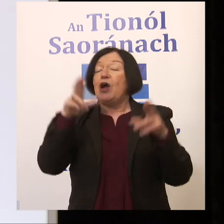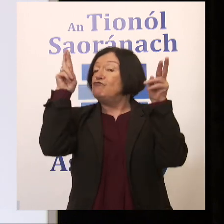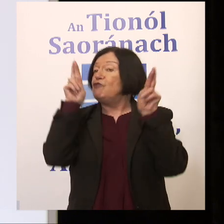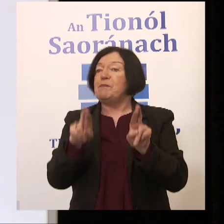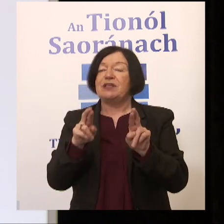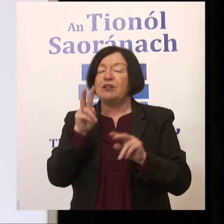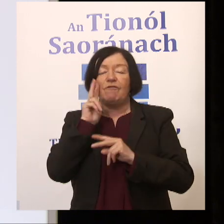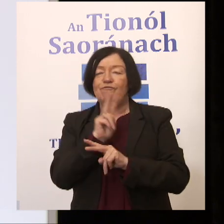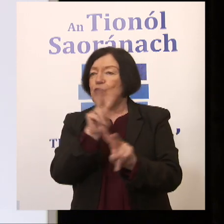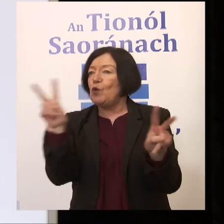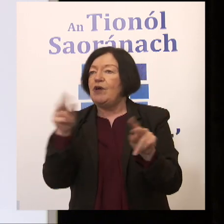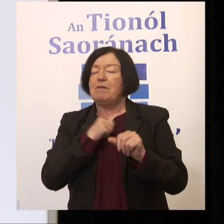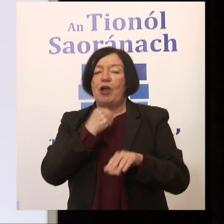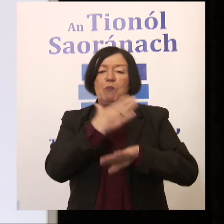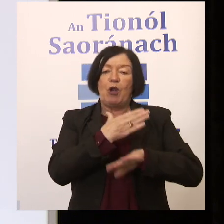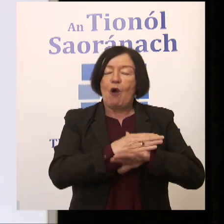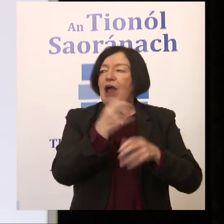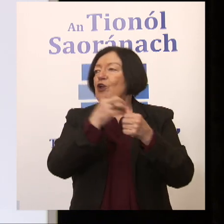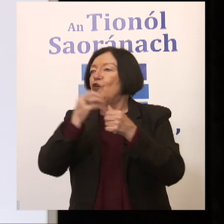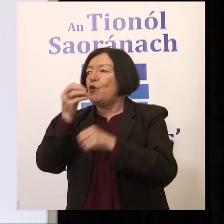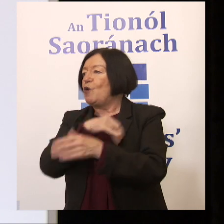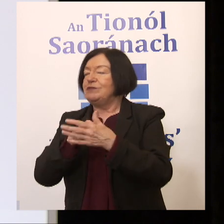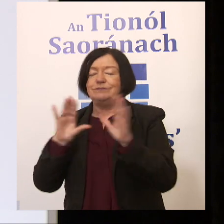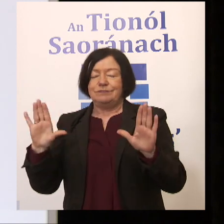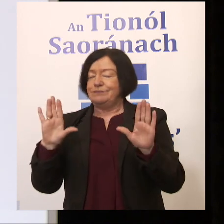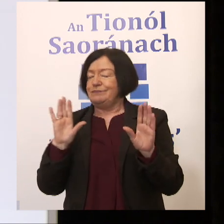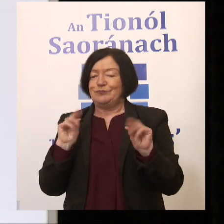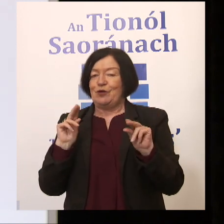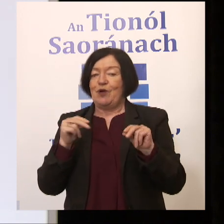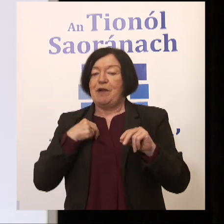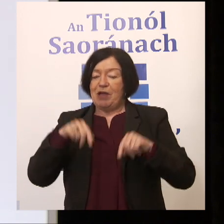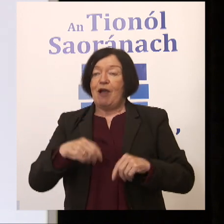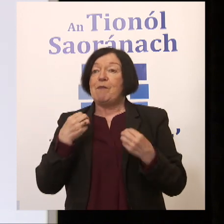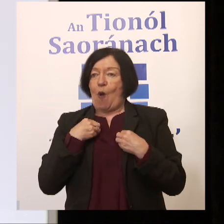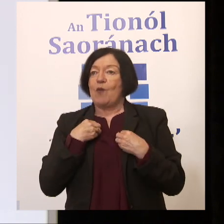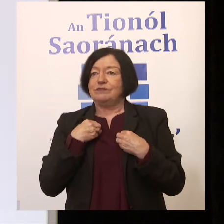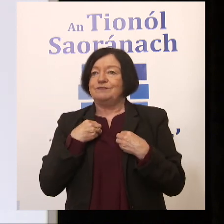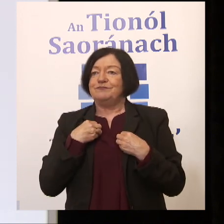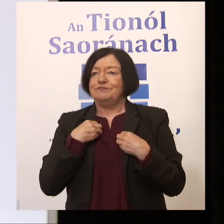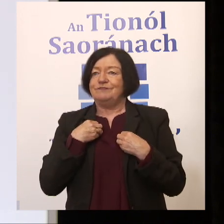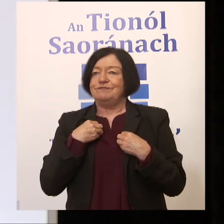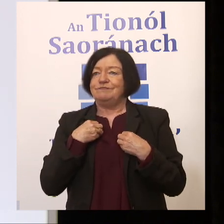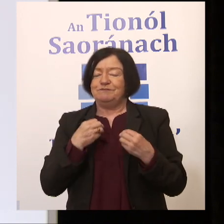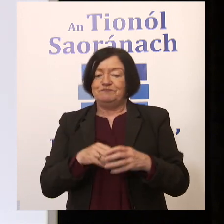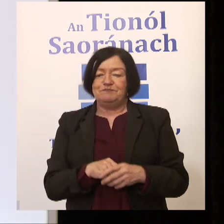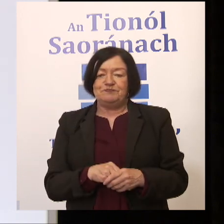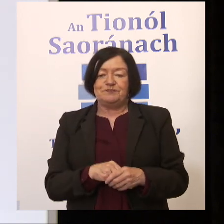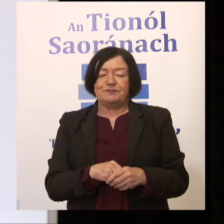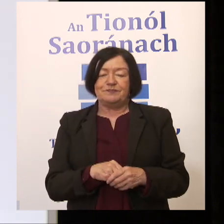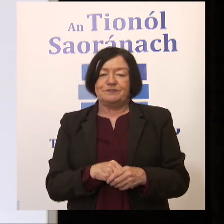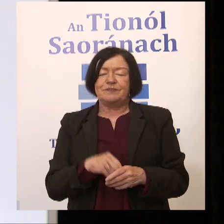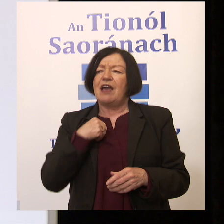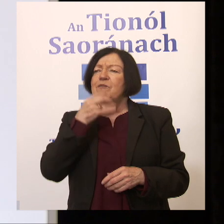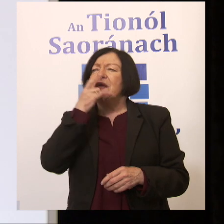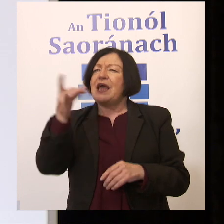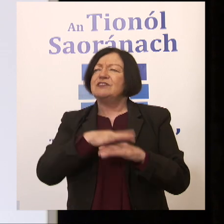the views of my employer or any other organisation. I'm just here on my own bat, so to speak. But I've been asked